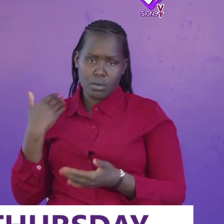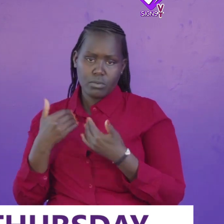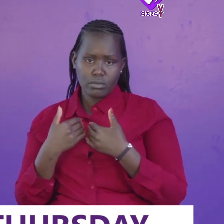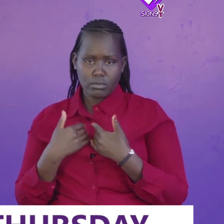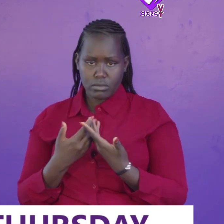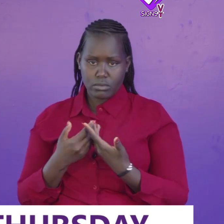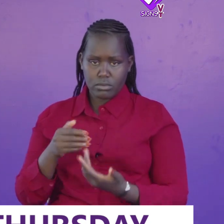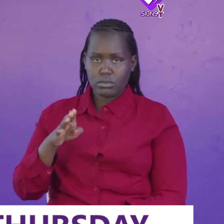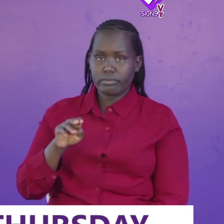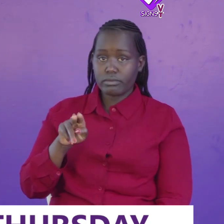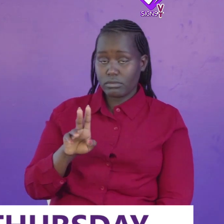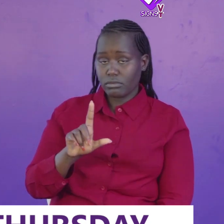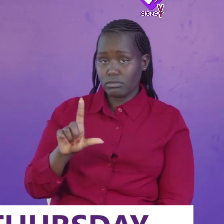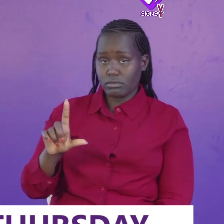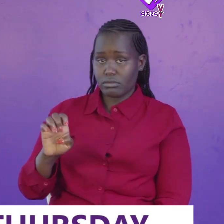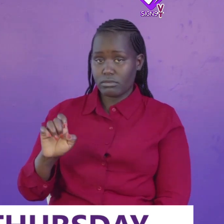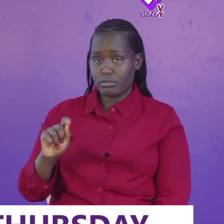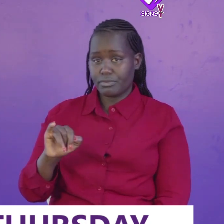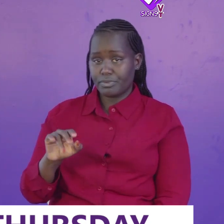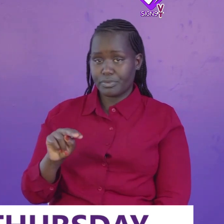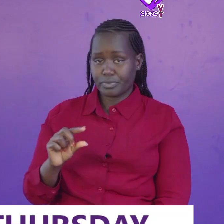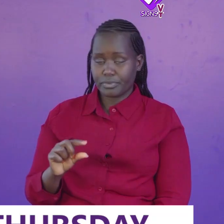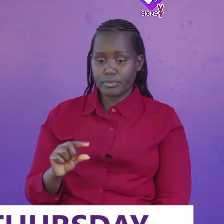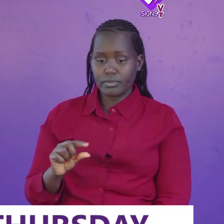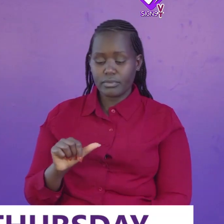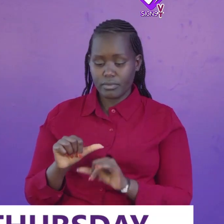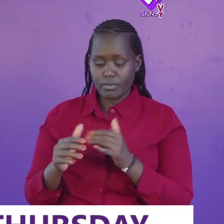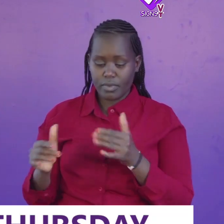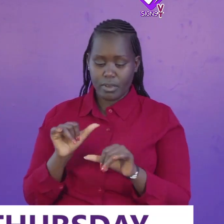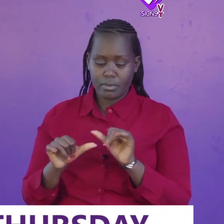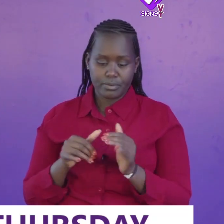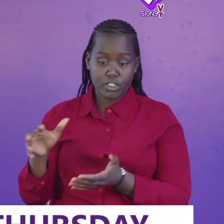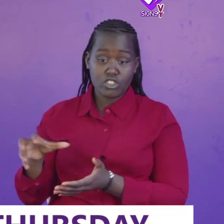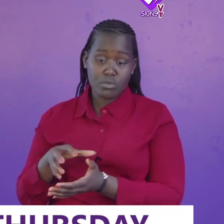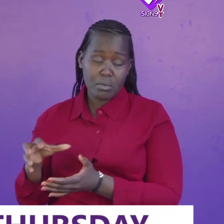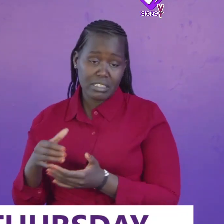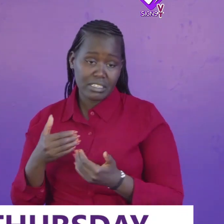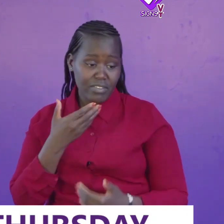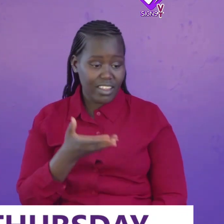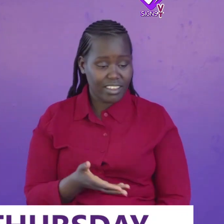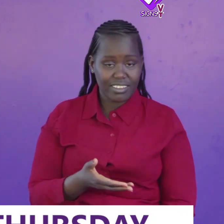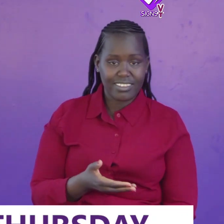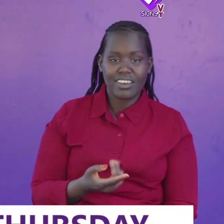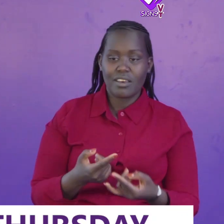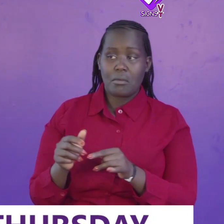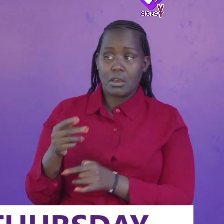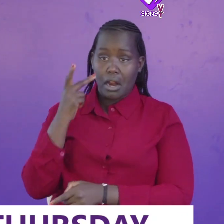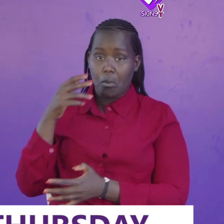bulletin boards kweli. Yote nashangaa imetoka. Maybe ile ya nilikuwa na supermarket kwenu hiyo time. Supermarket nikaa nimezionea town